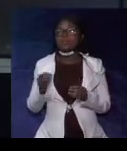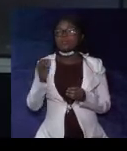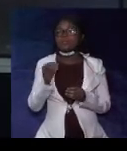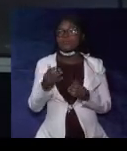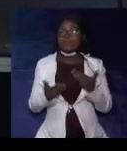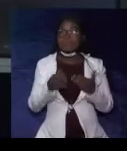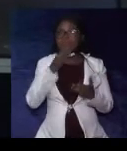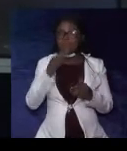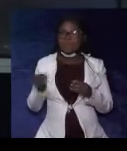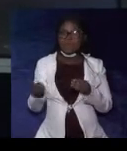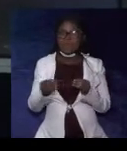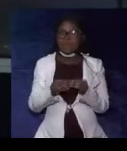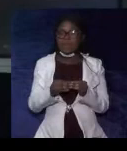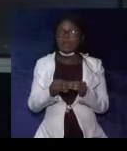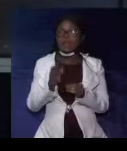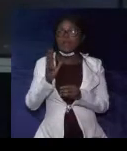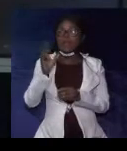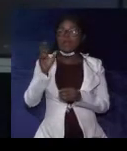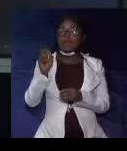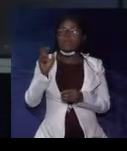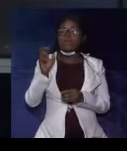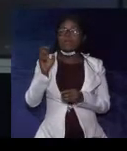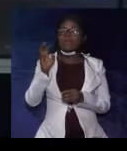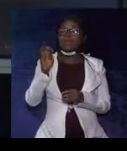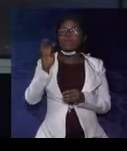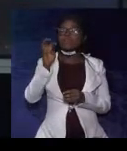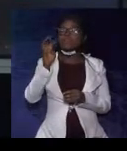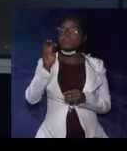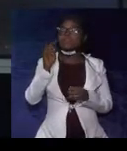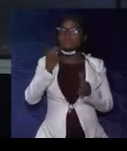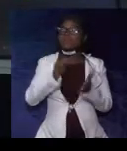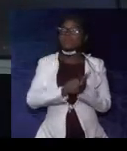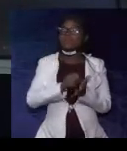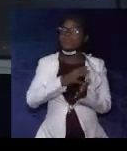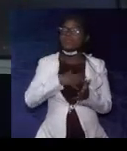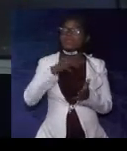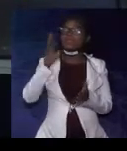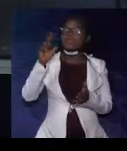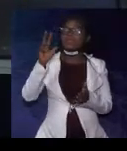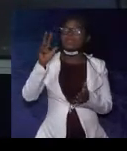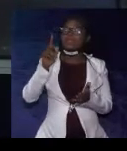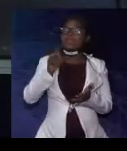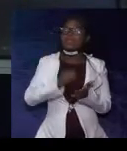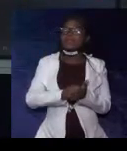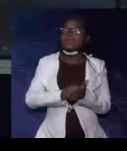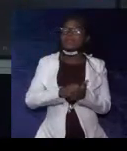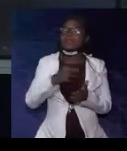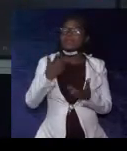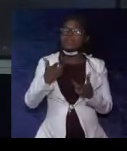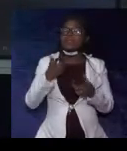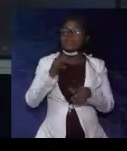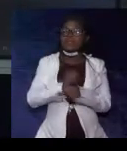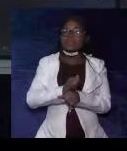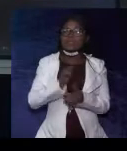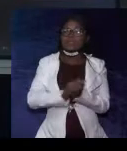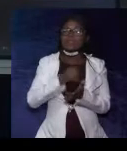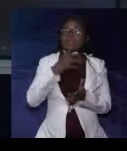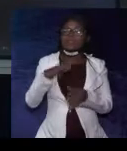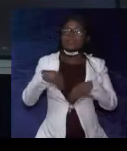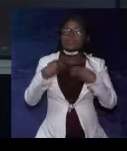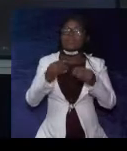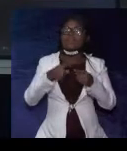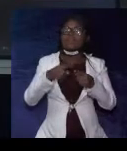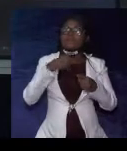let's see, maybe I should try adding. I have 40,000 and I have 13,000. 40 plus 13, that gives me 63.